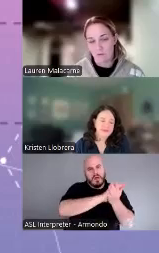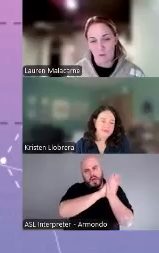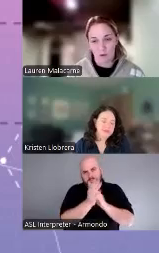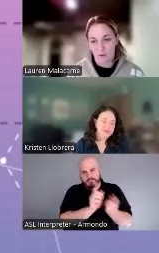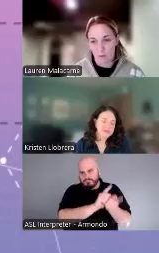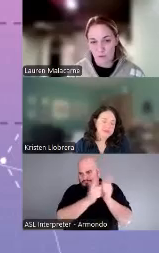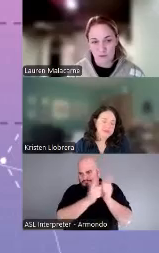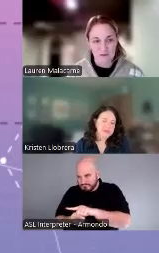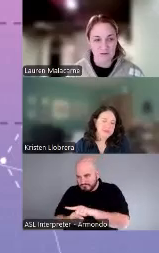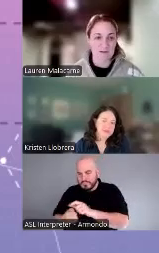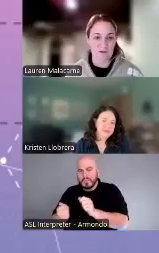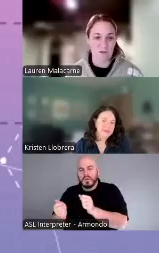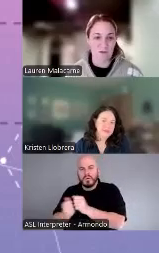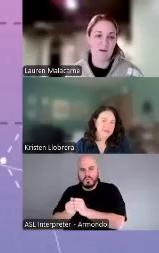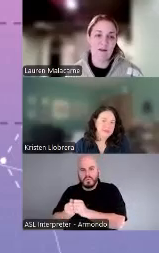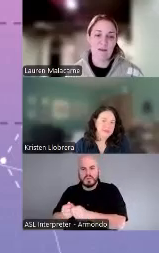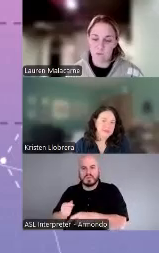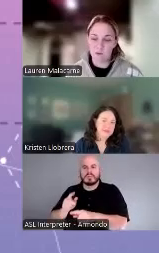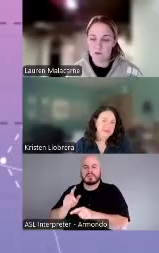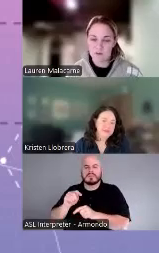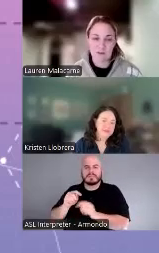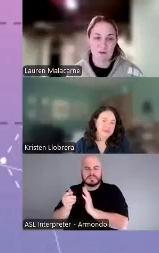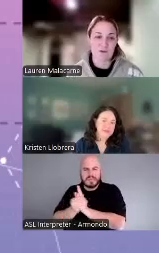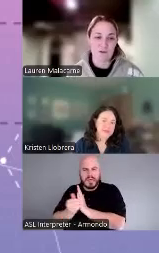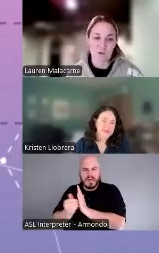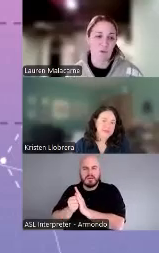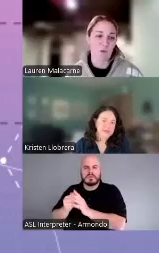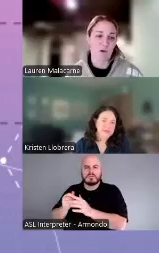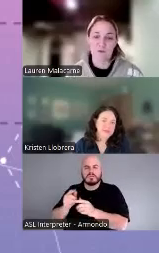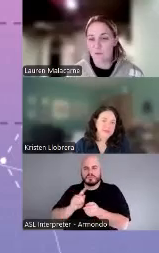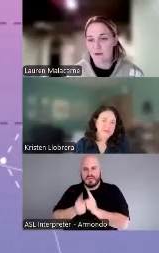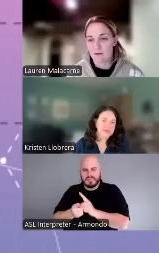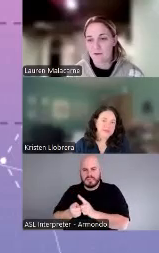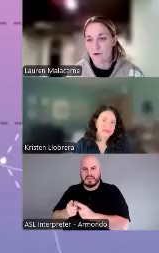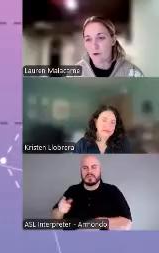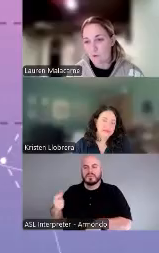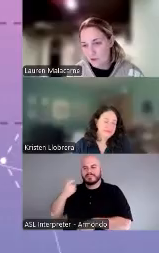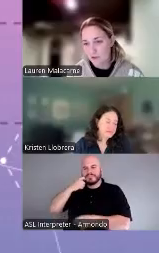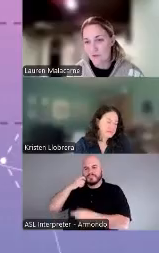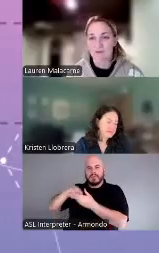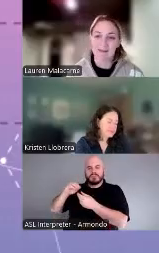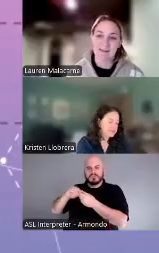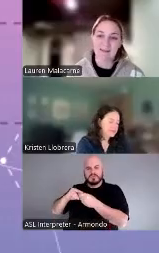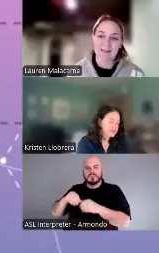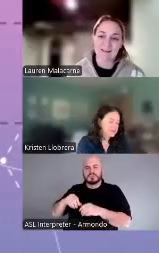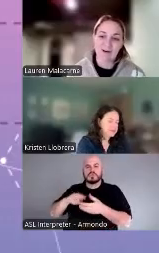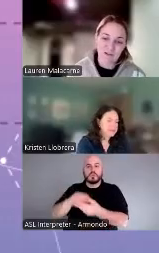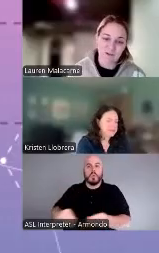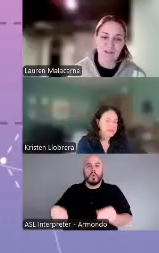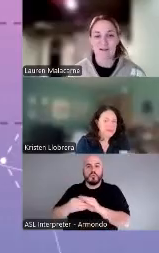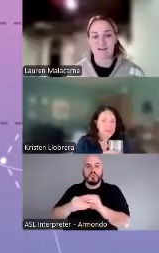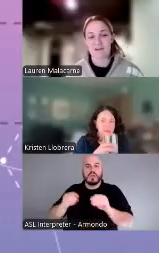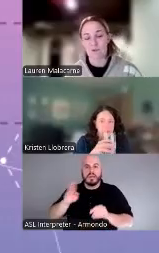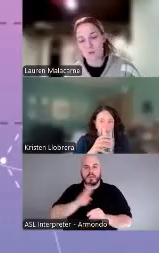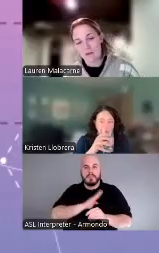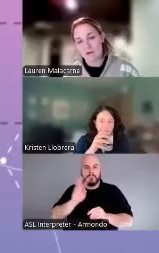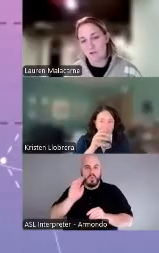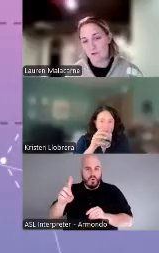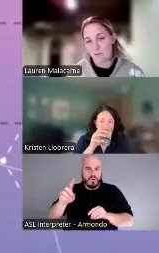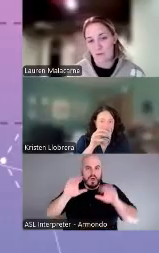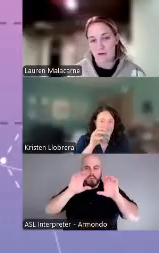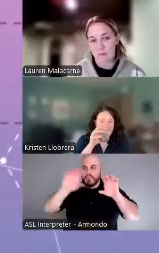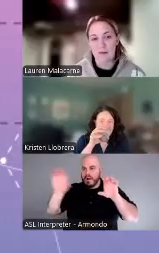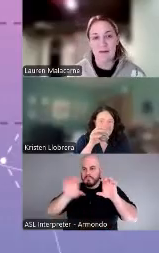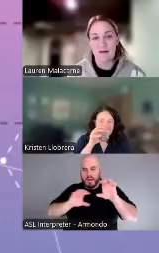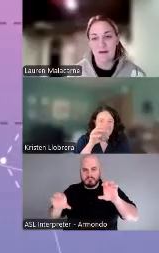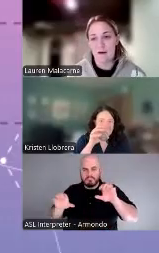media forward approaches. And so that's where Kristen mentioned the storyboards where we have, narration and on-screen text and what media goes